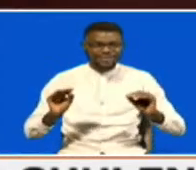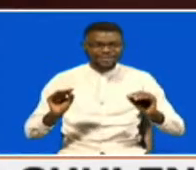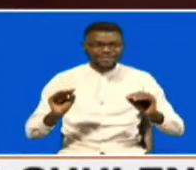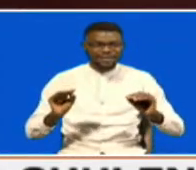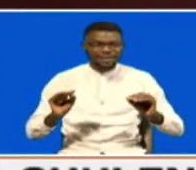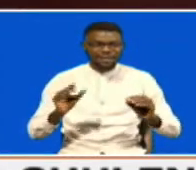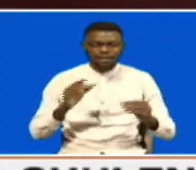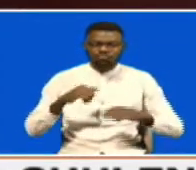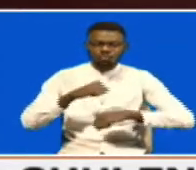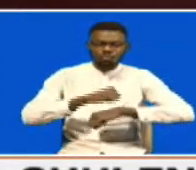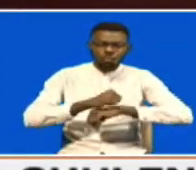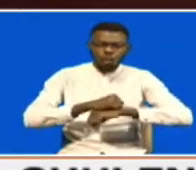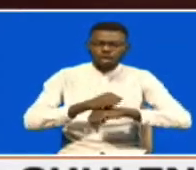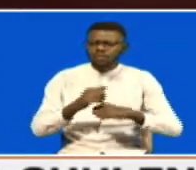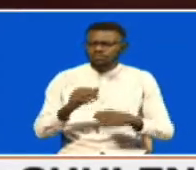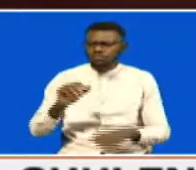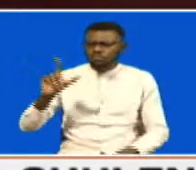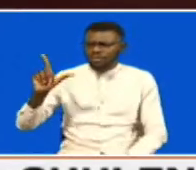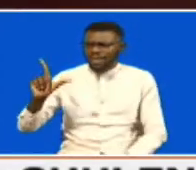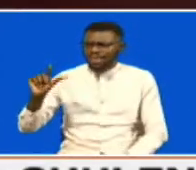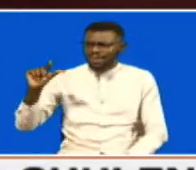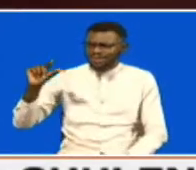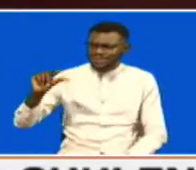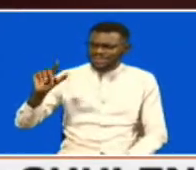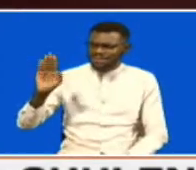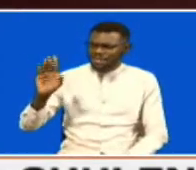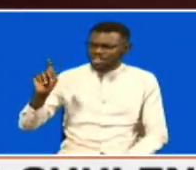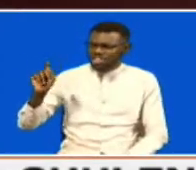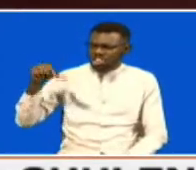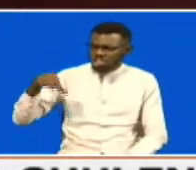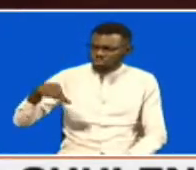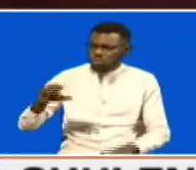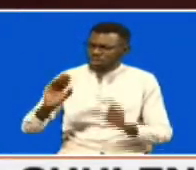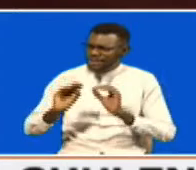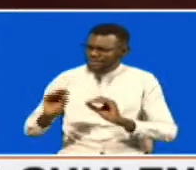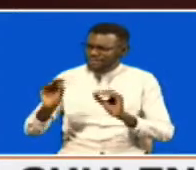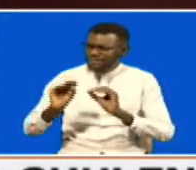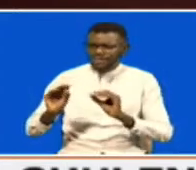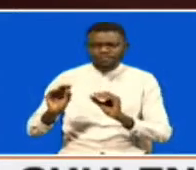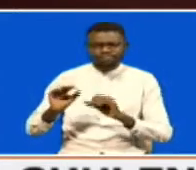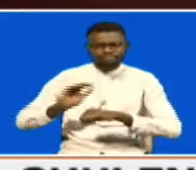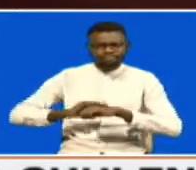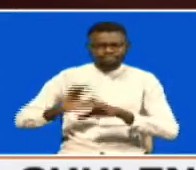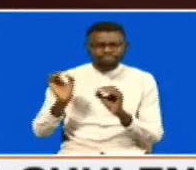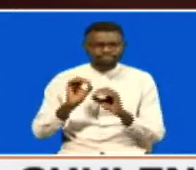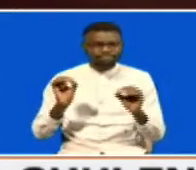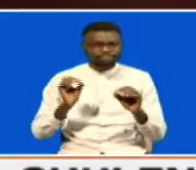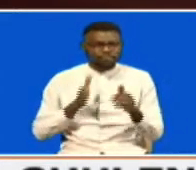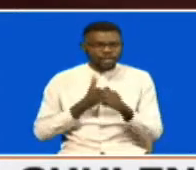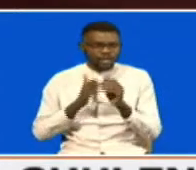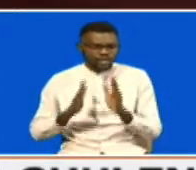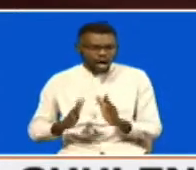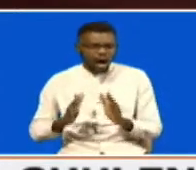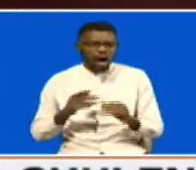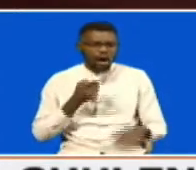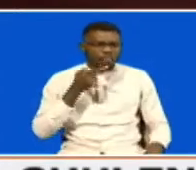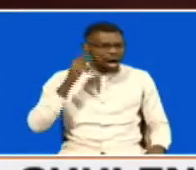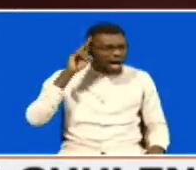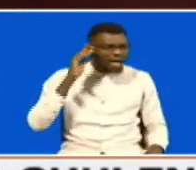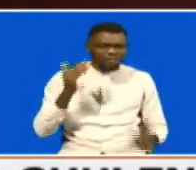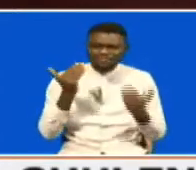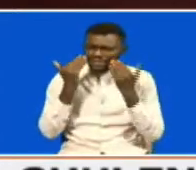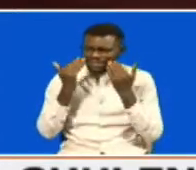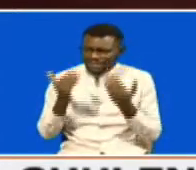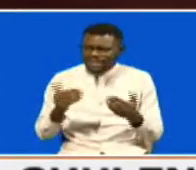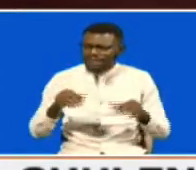institutions matters LGBTQ, because we as leaders and as parents, we realize that now this issue